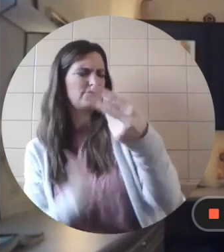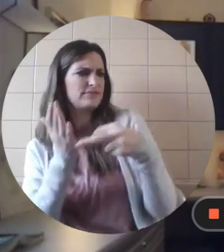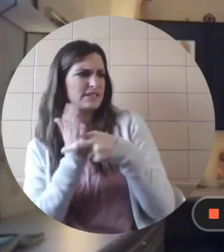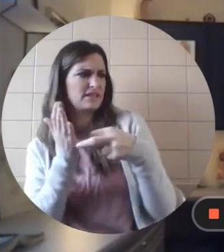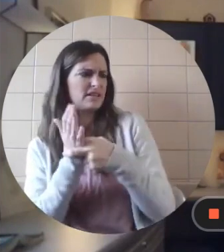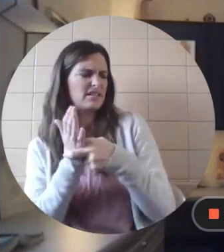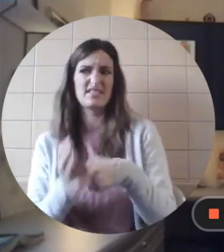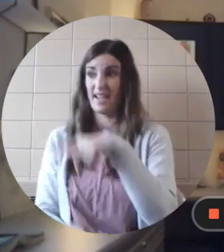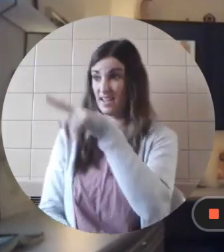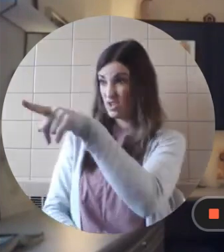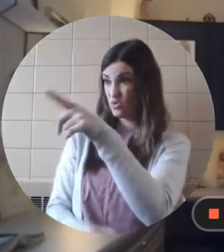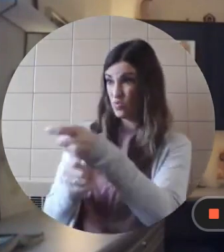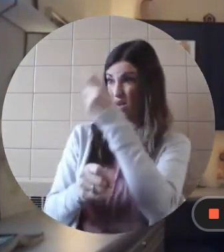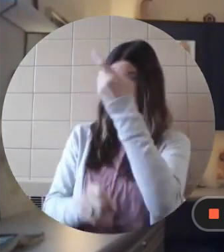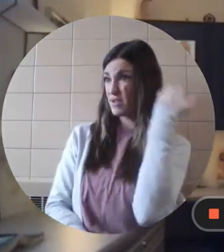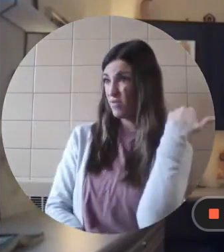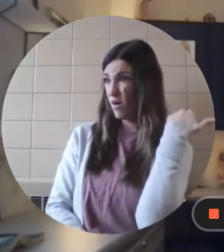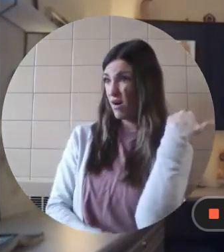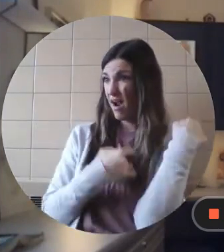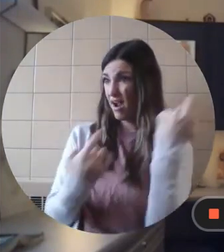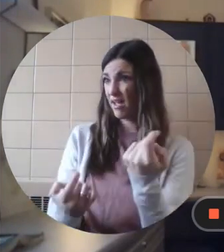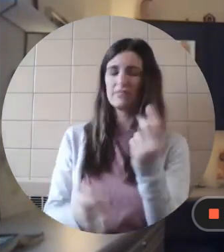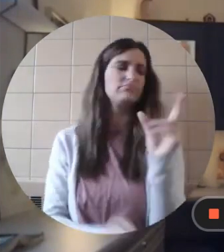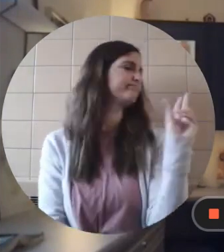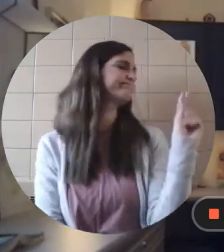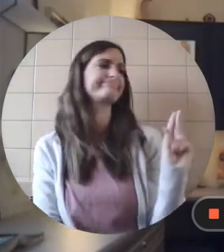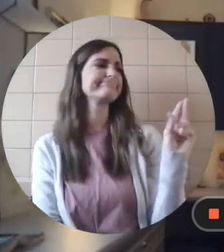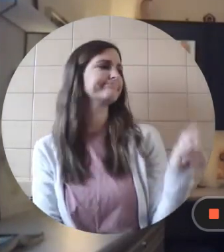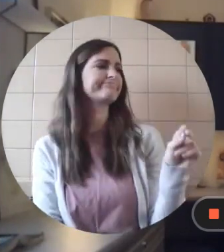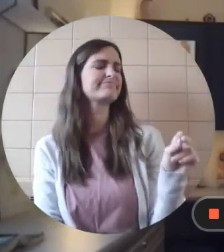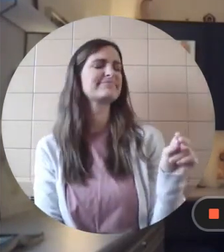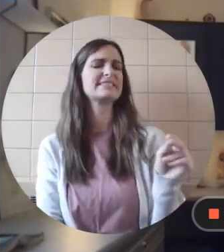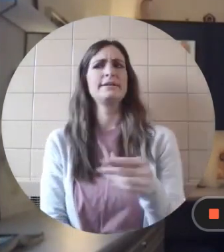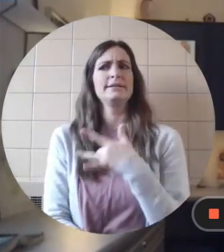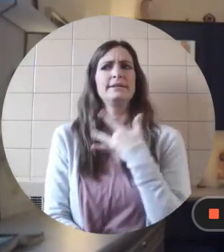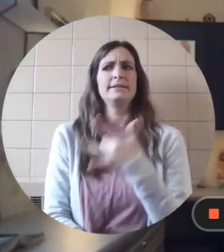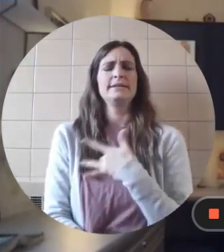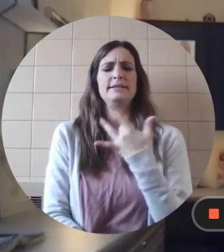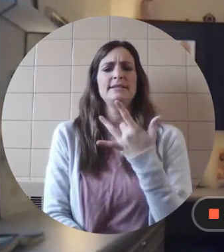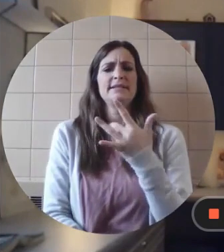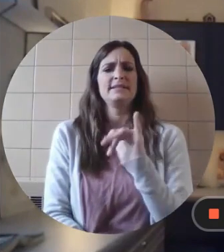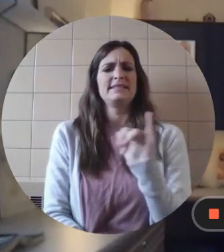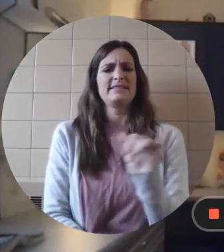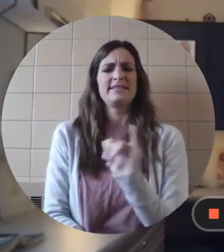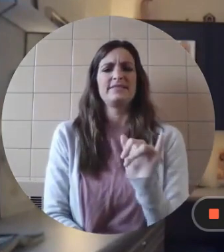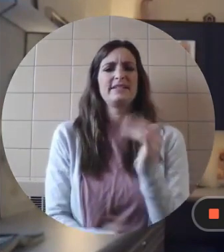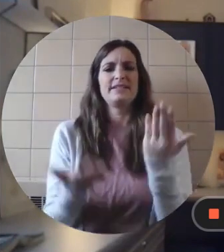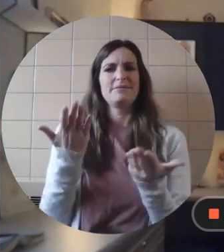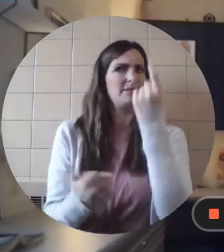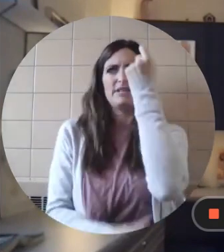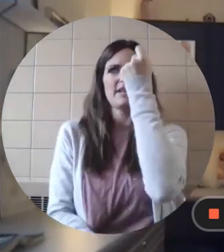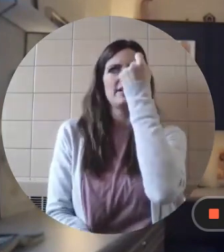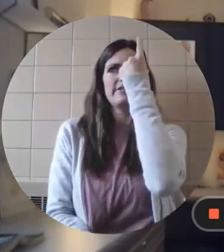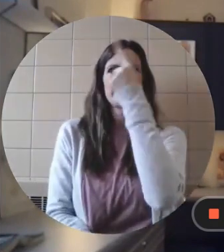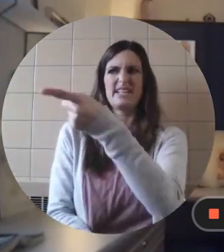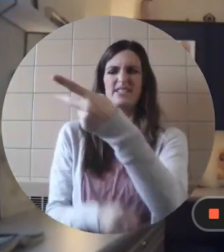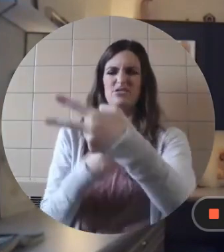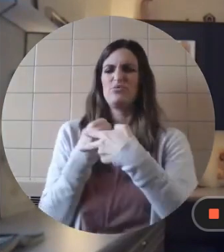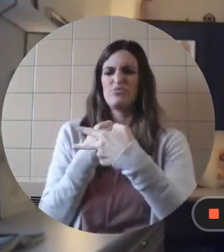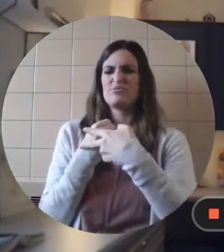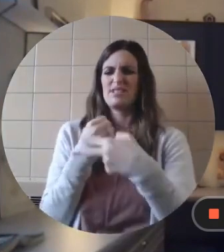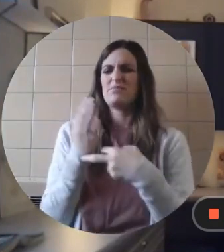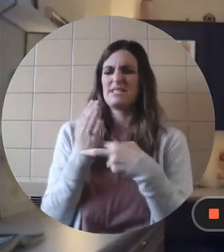ever won, I asked. No. I felt like I was bungling this, but maybe just because I didn't understand why he kept those